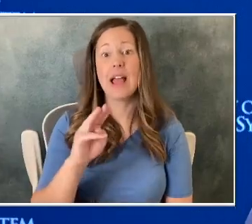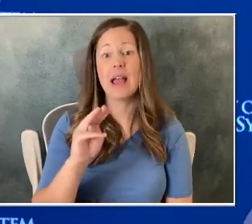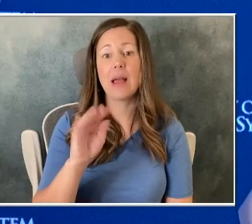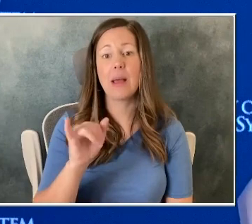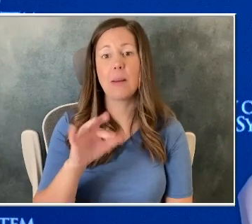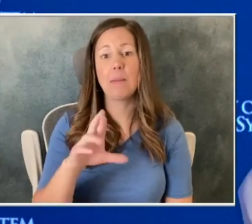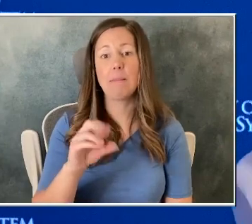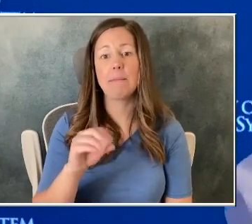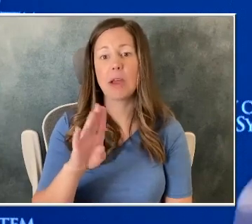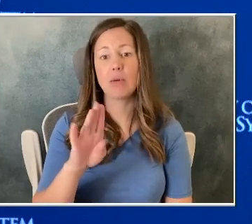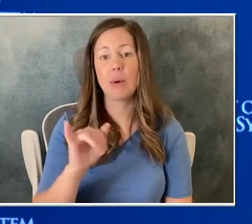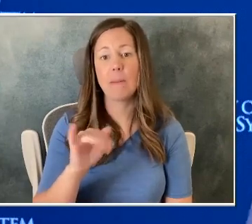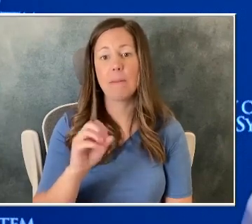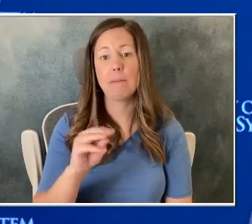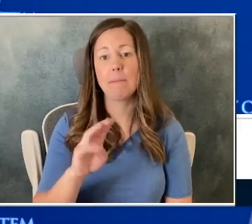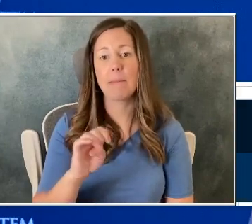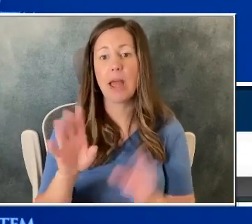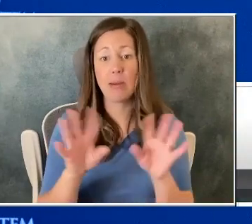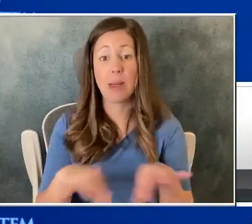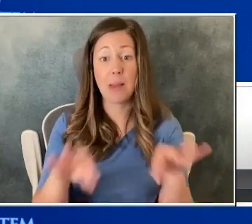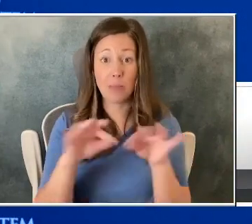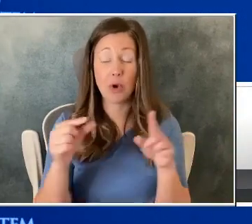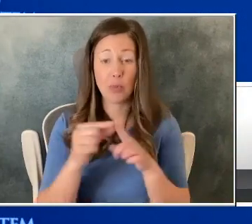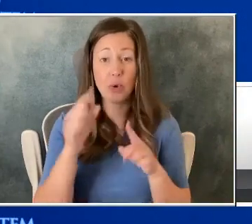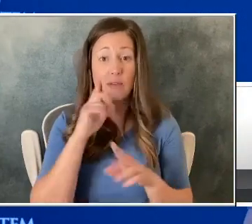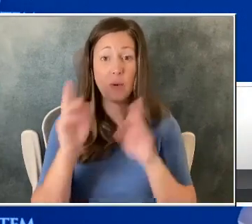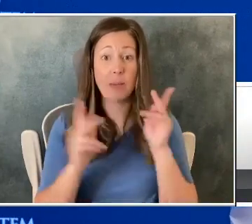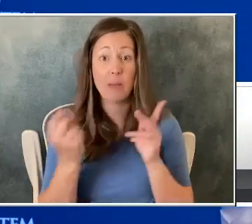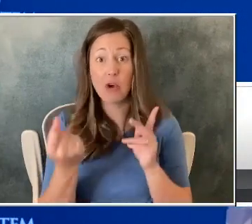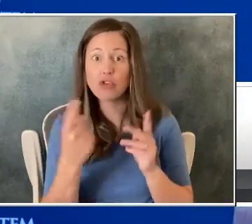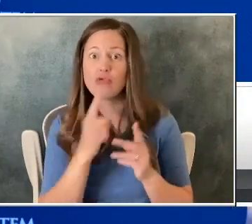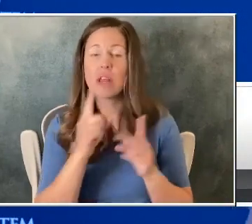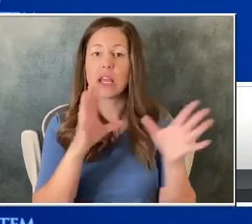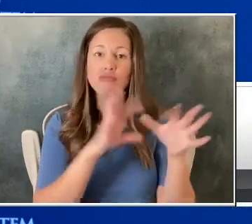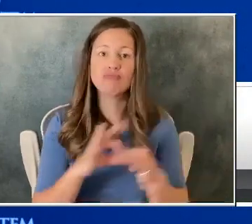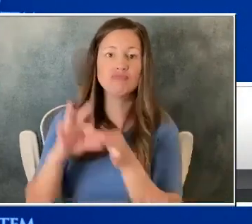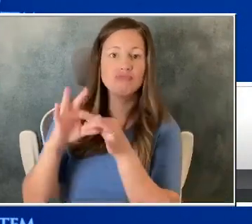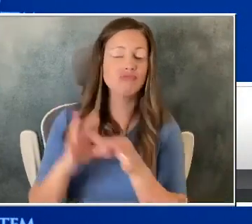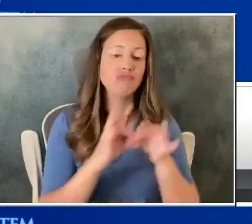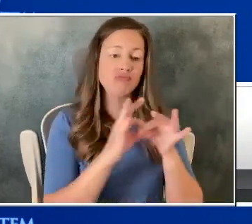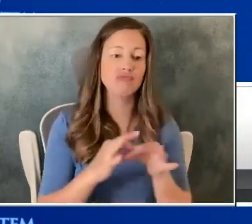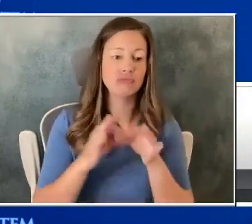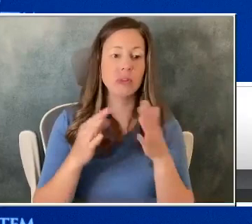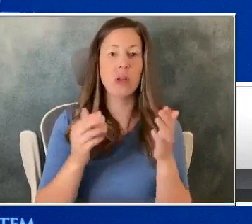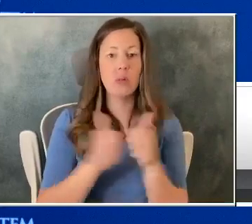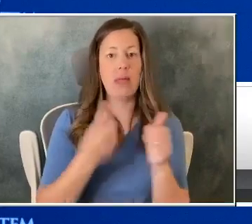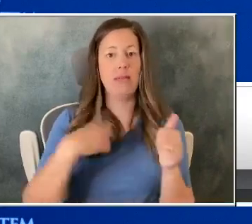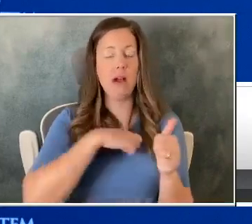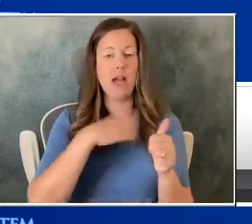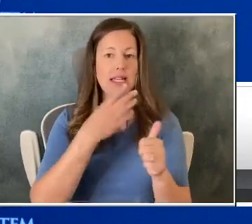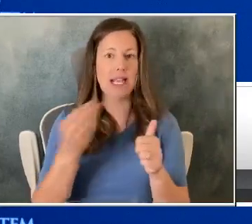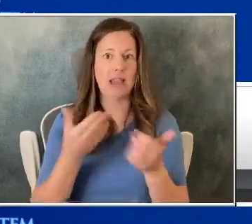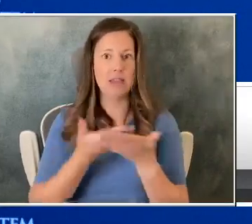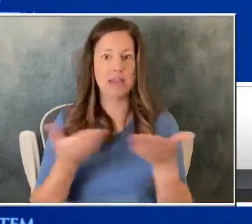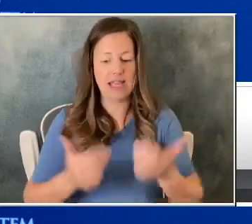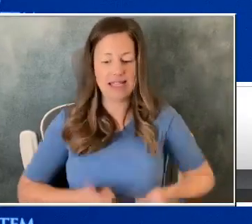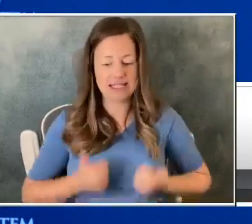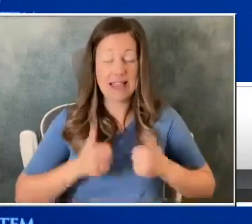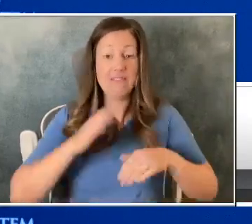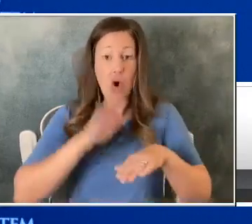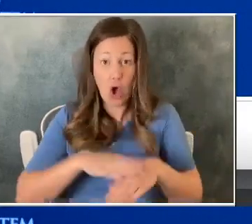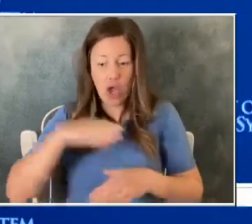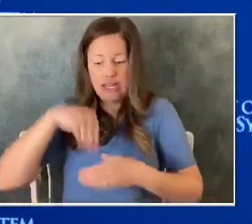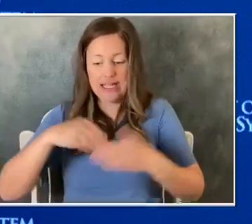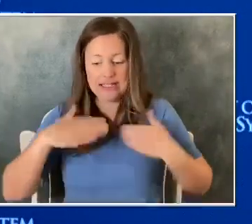word for people to understand. It's symbiosis between us and the organisms that live on and inside our body, and they are